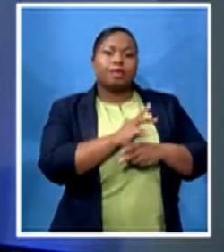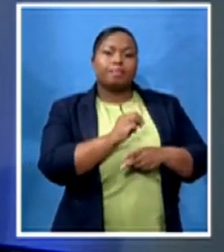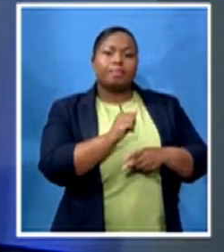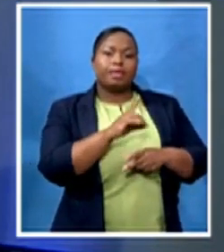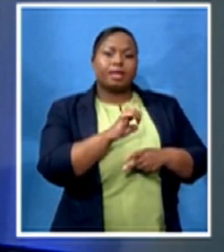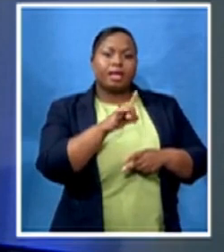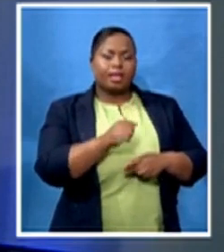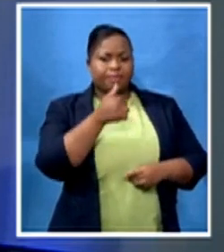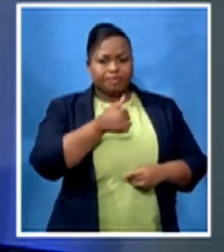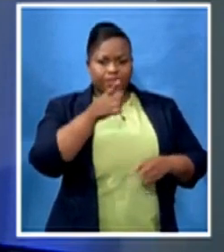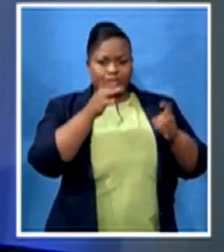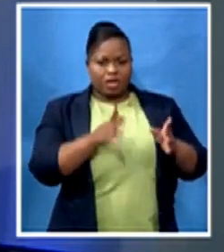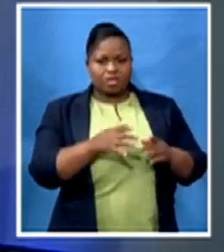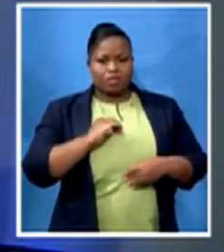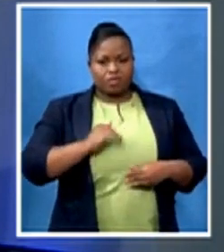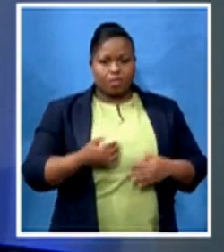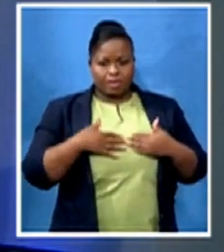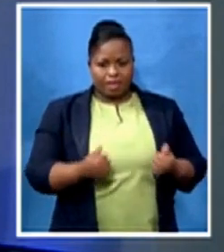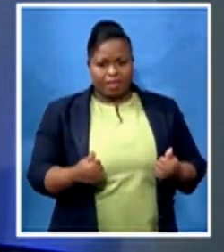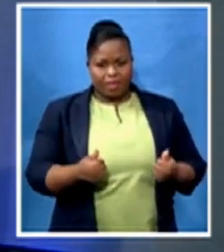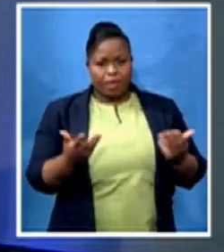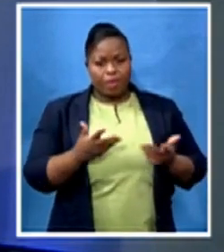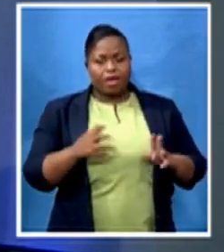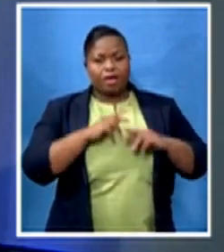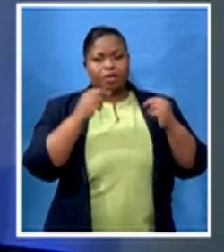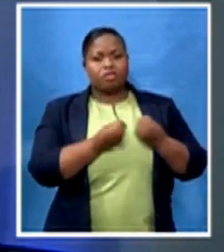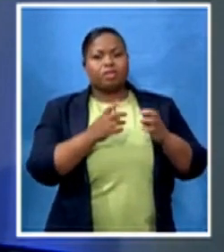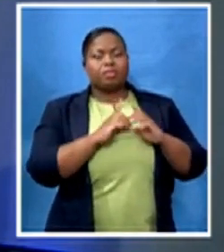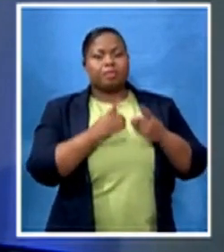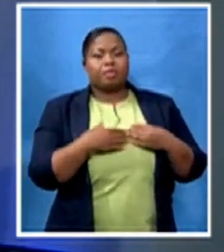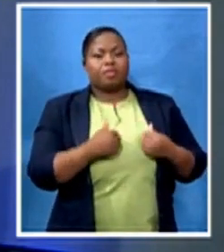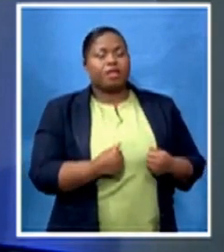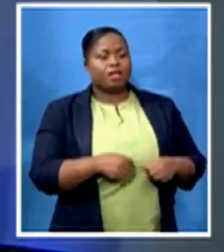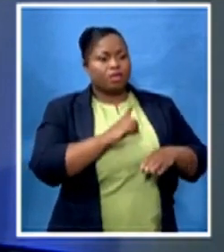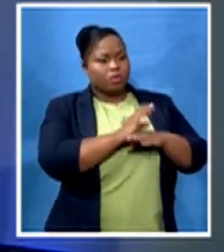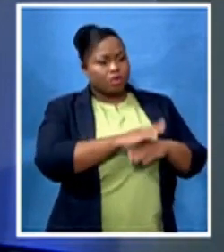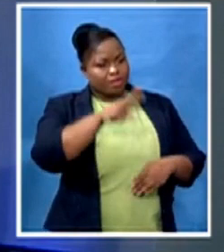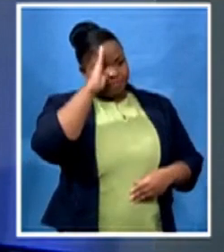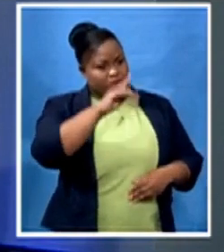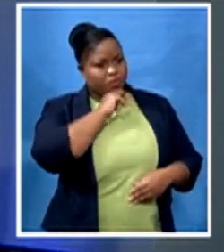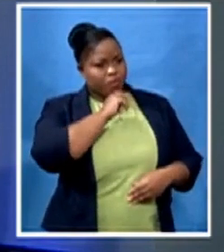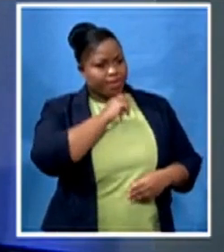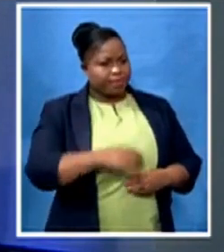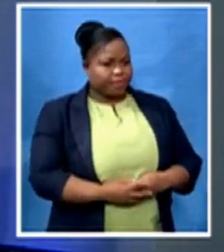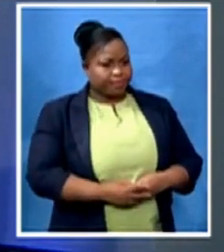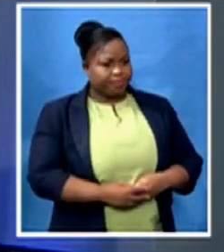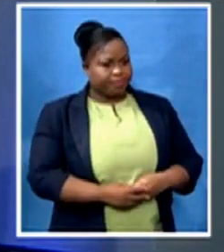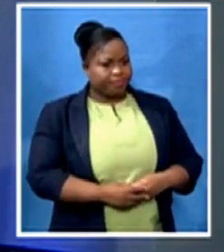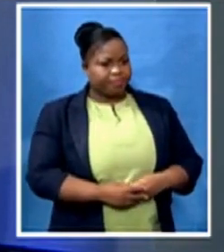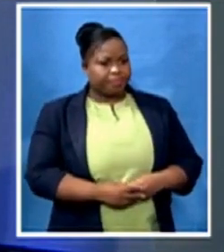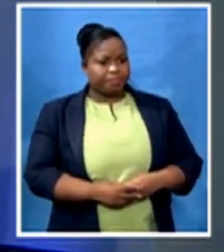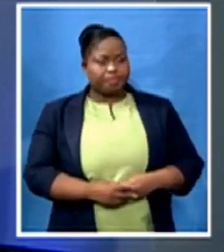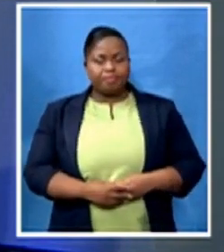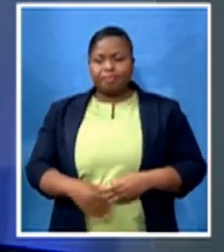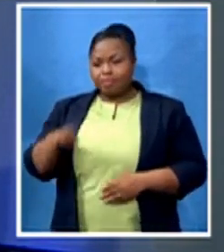Health at the National Department of Health. Doctor, a very good morning to you. Good morning, and good morning to your viewers. 28th of